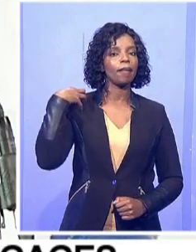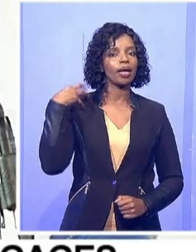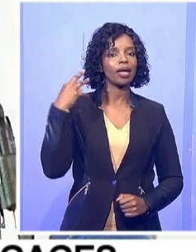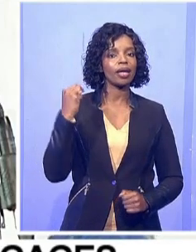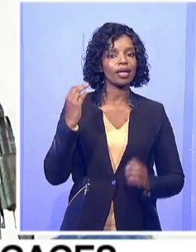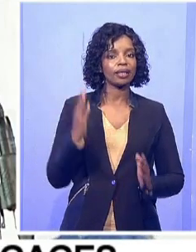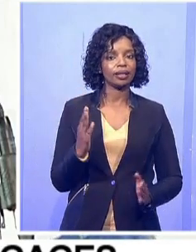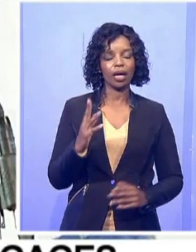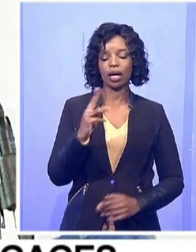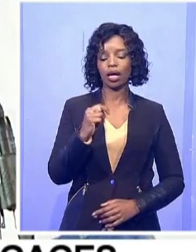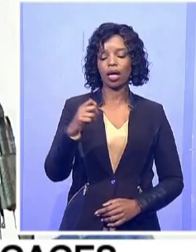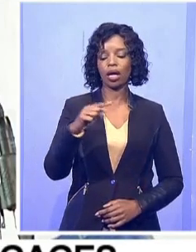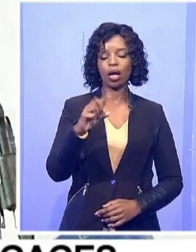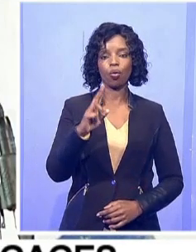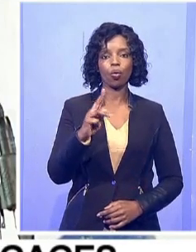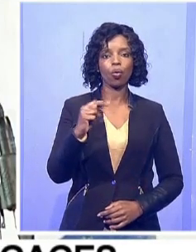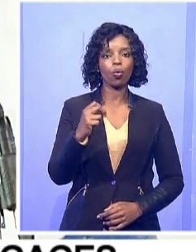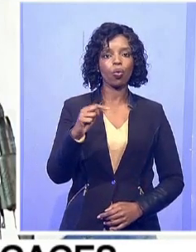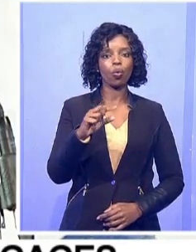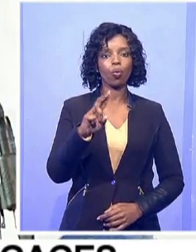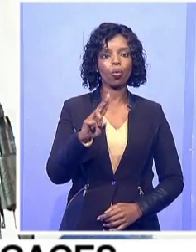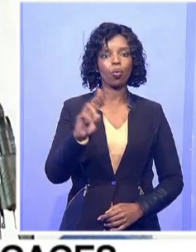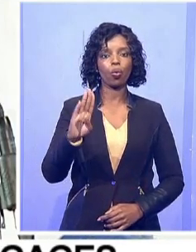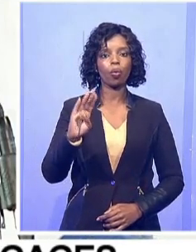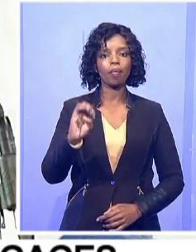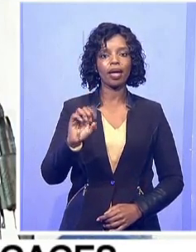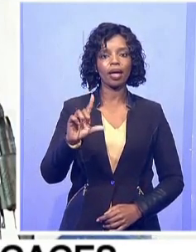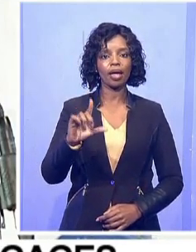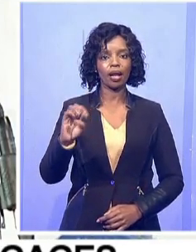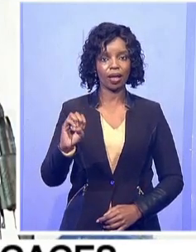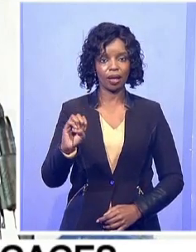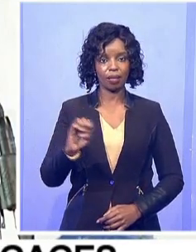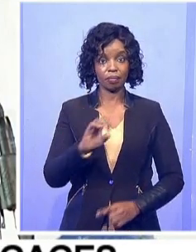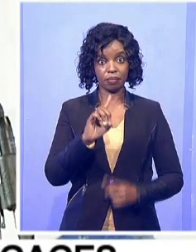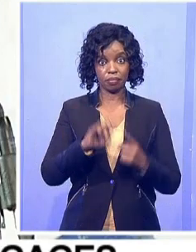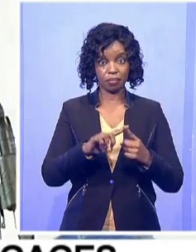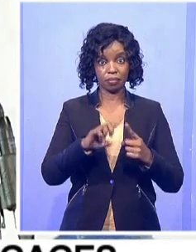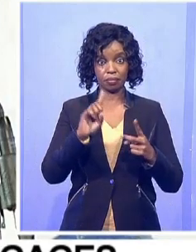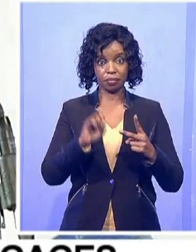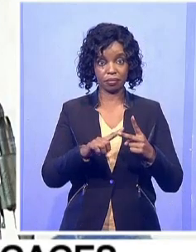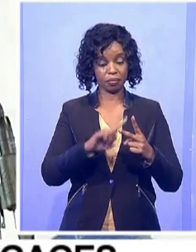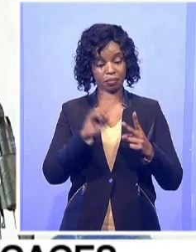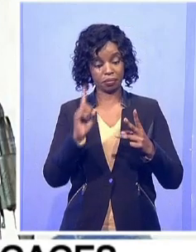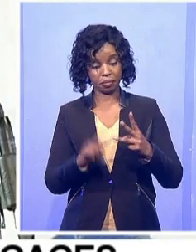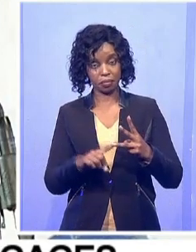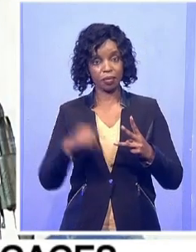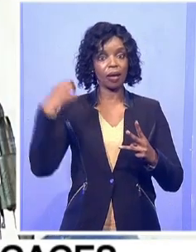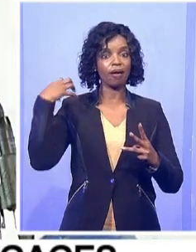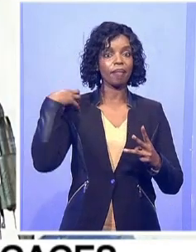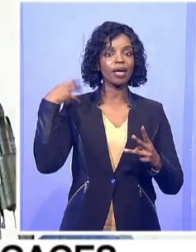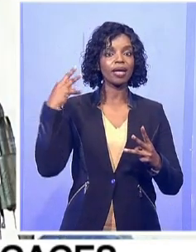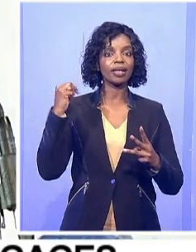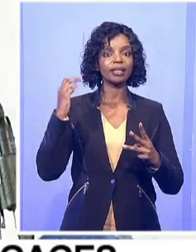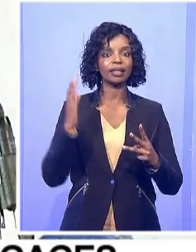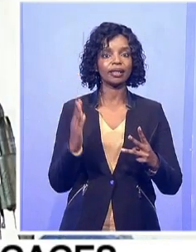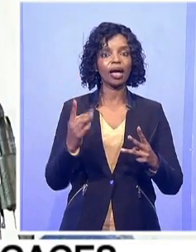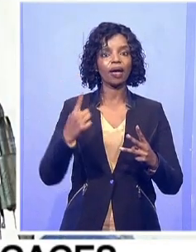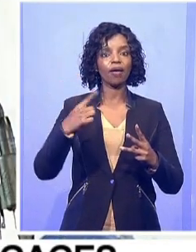I'm with the Minister of Defense, Mayor